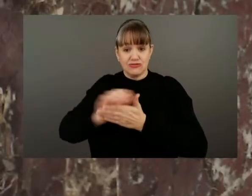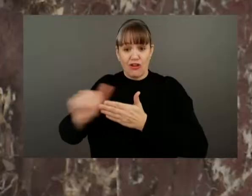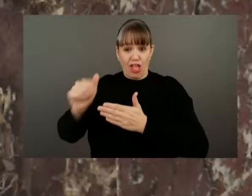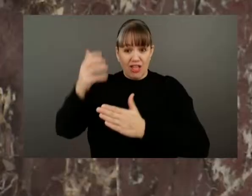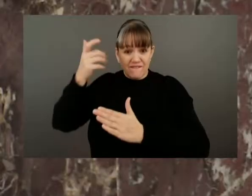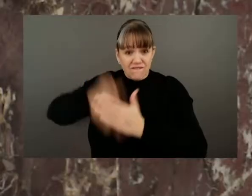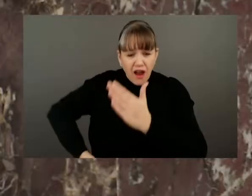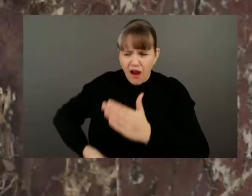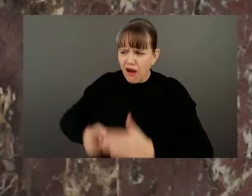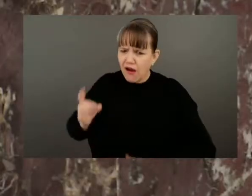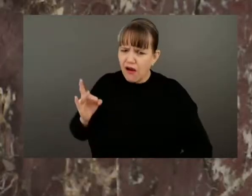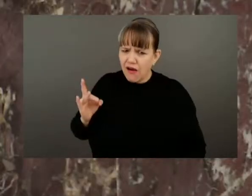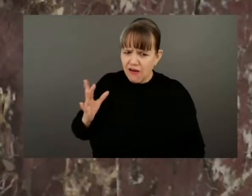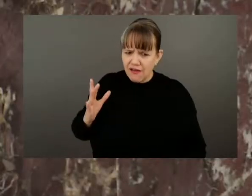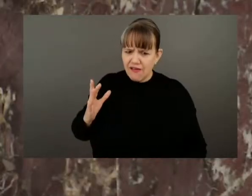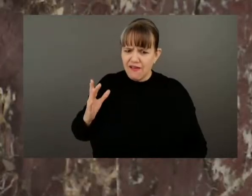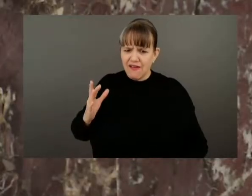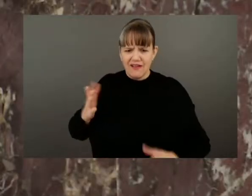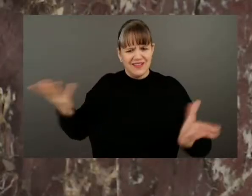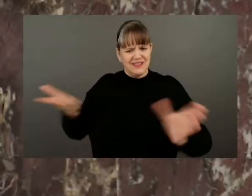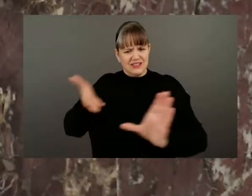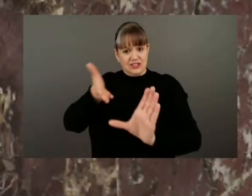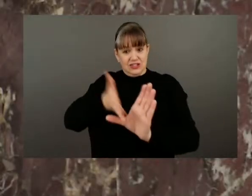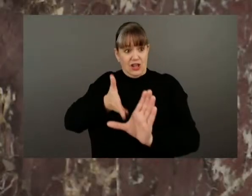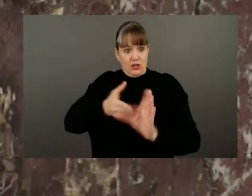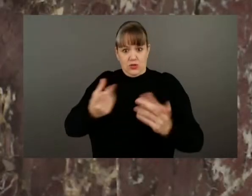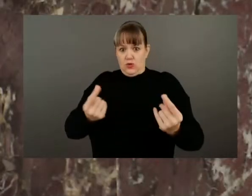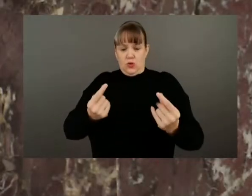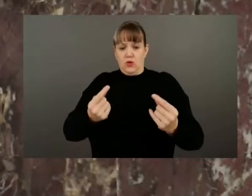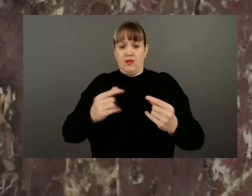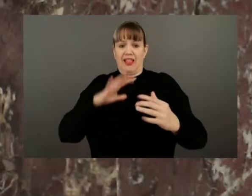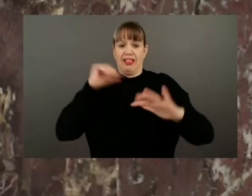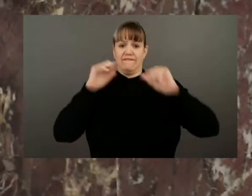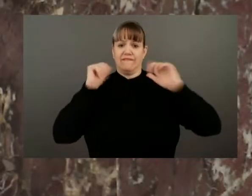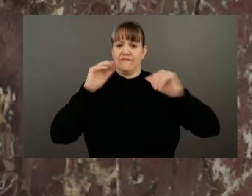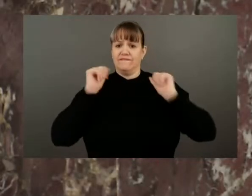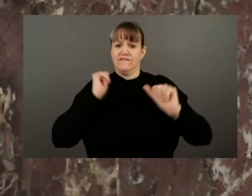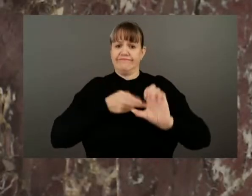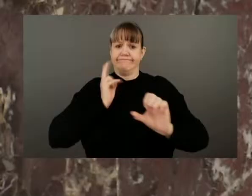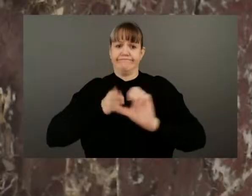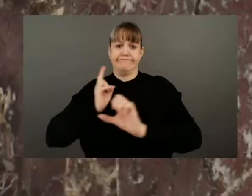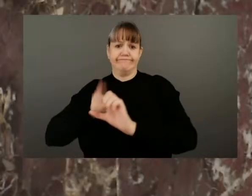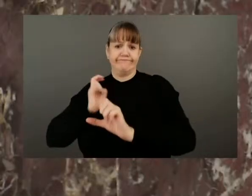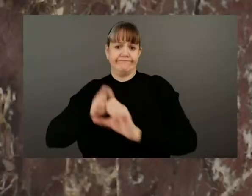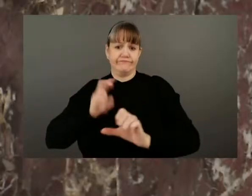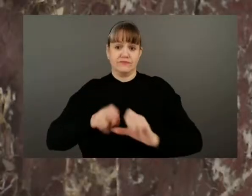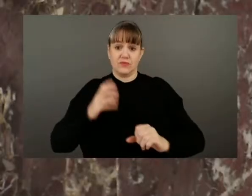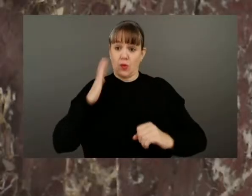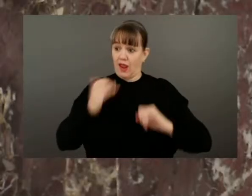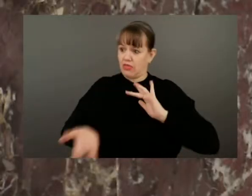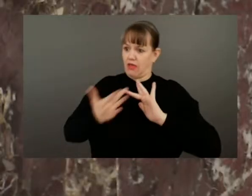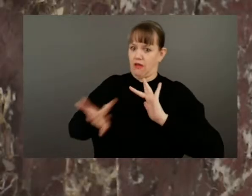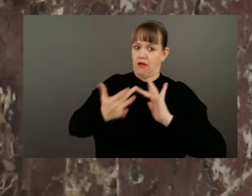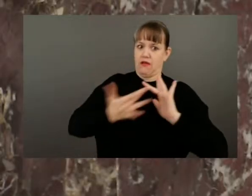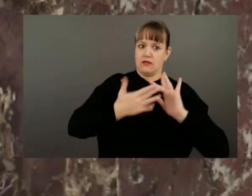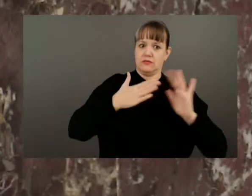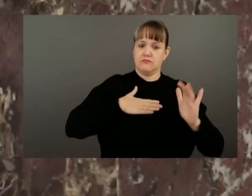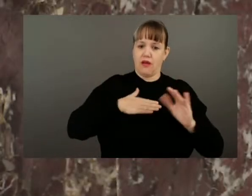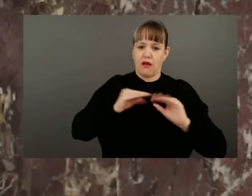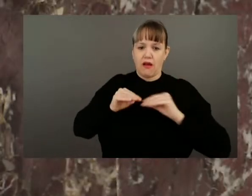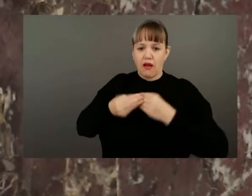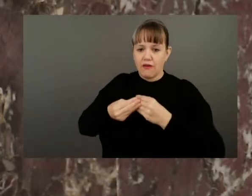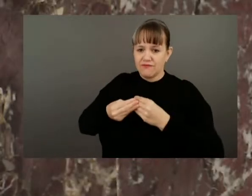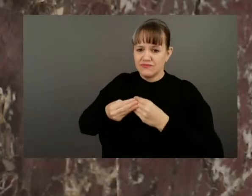are leaving. Many of them have contacted my office directly. According to a recent survey, 68%